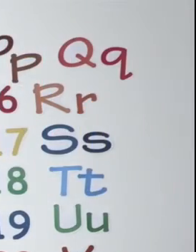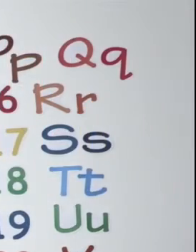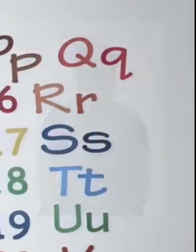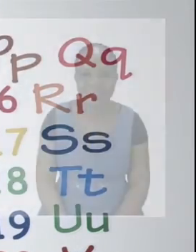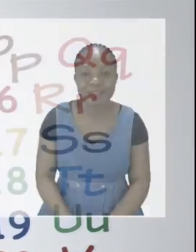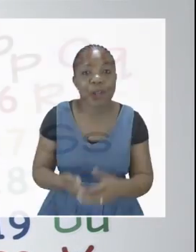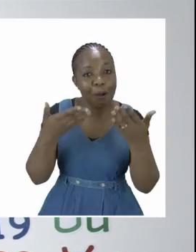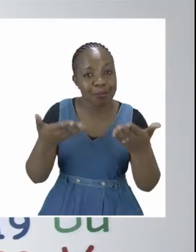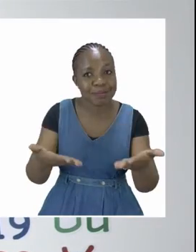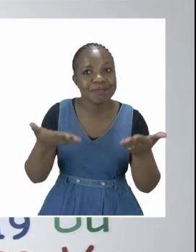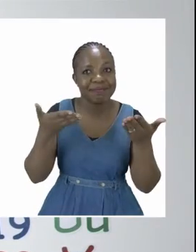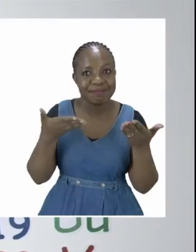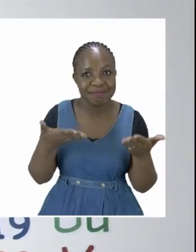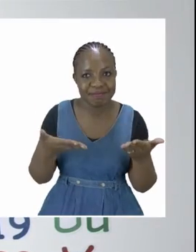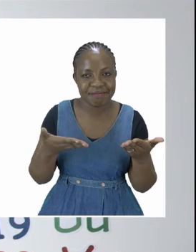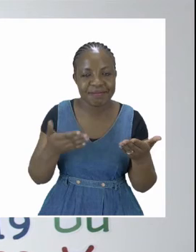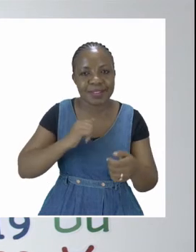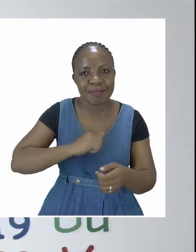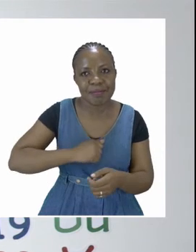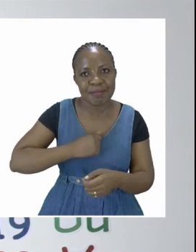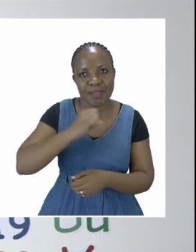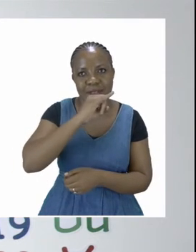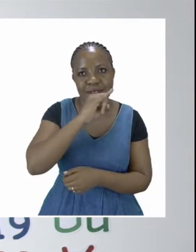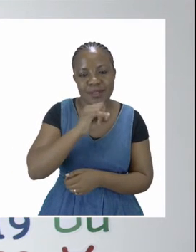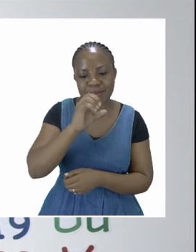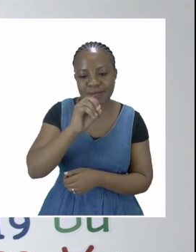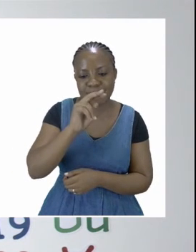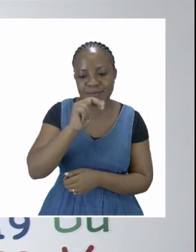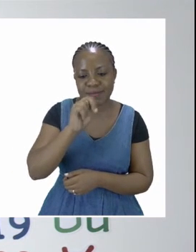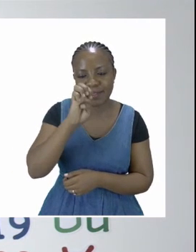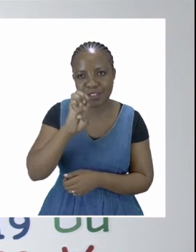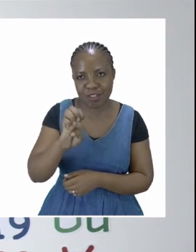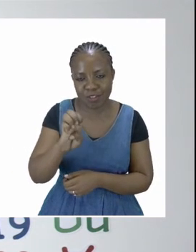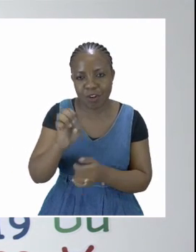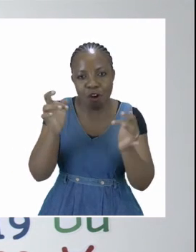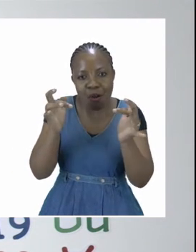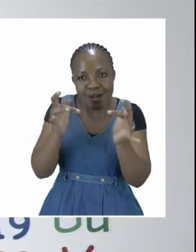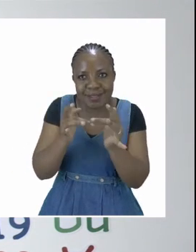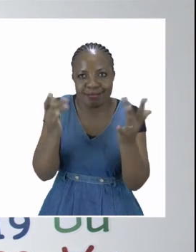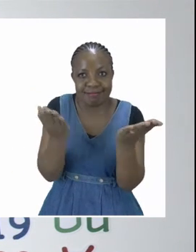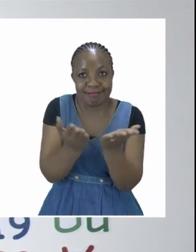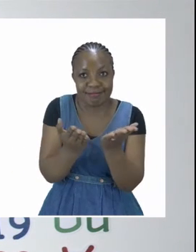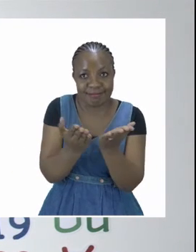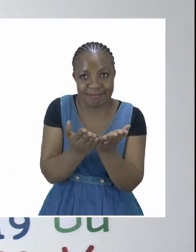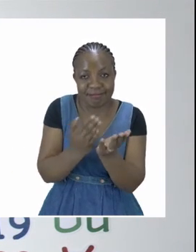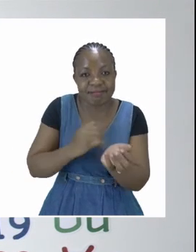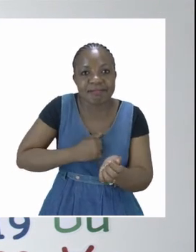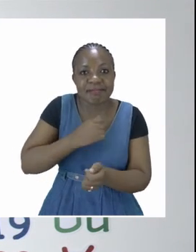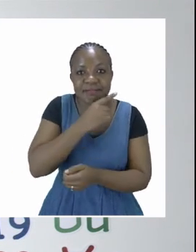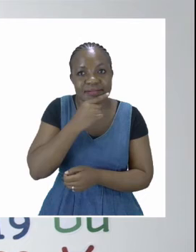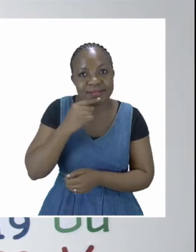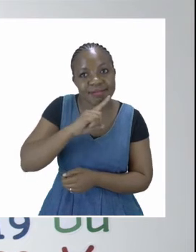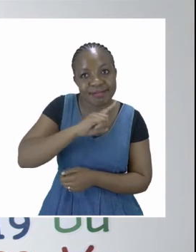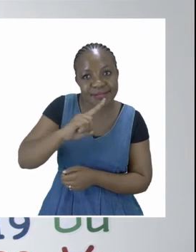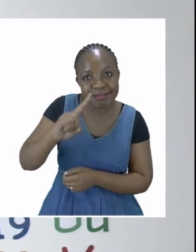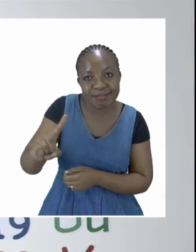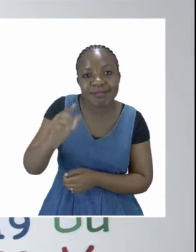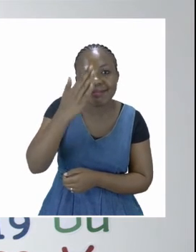Well done. This is an octopus. Everybody, let's